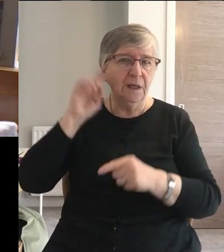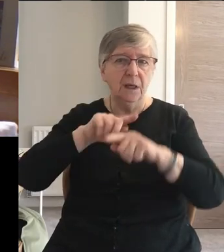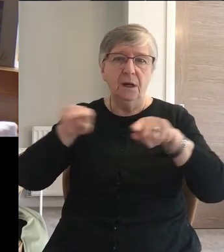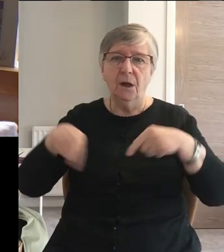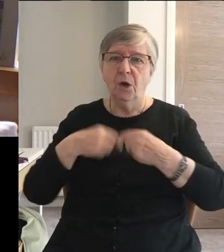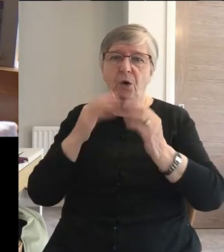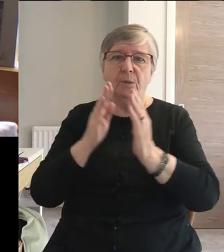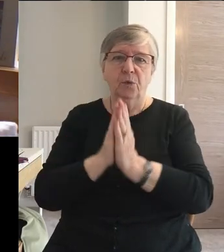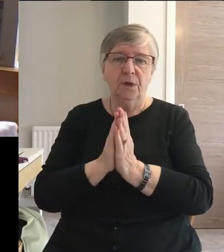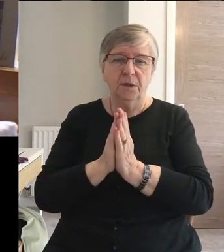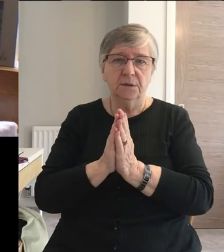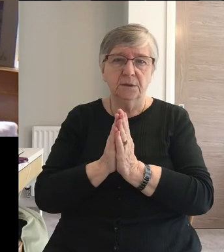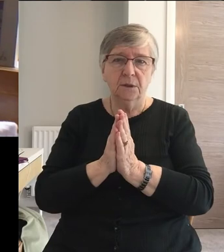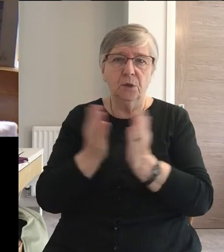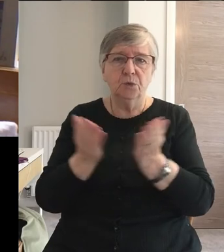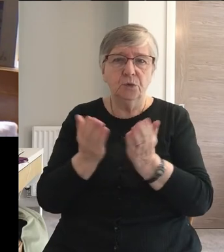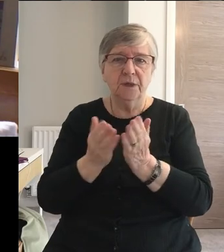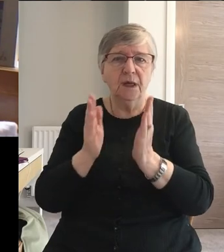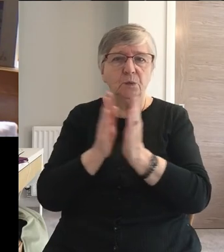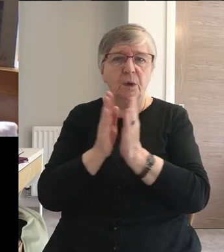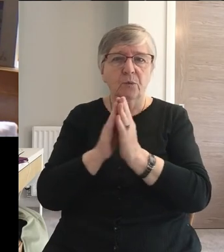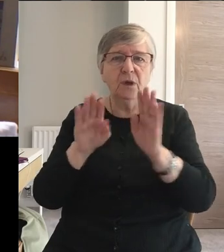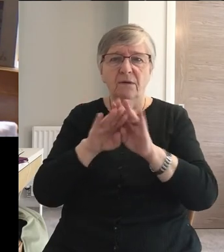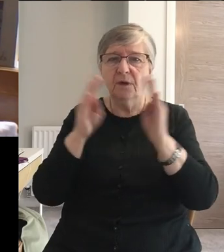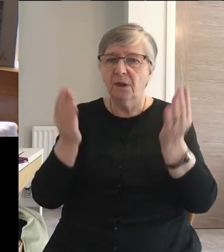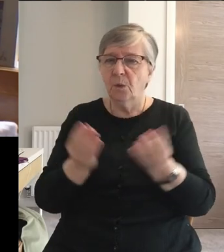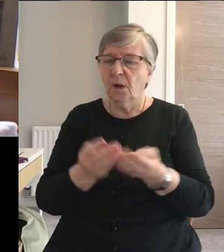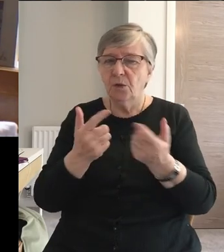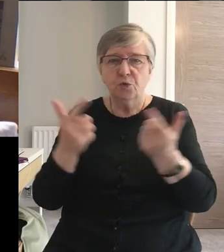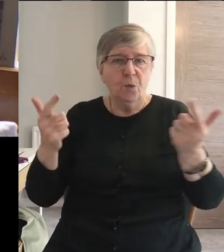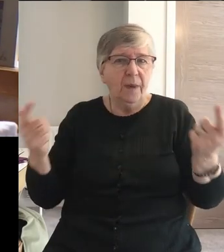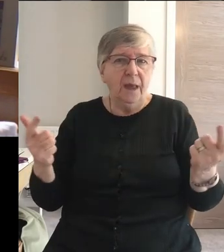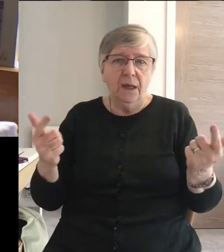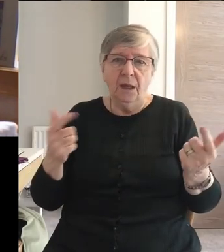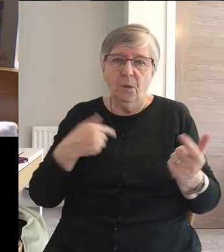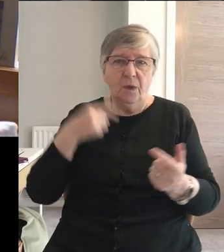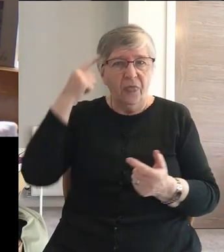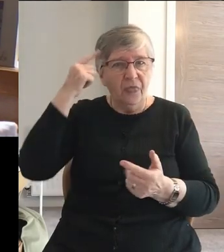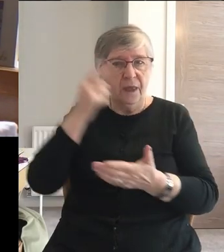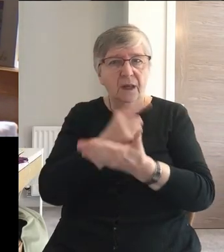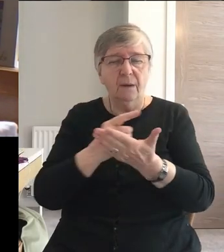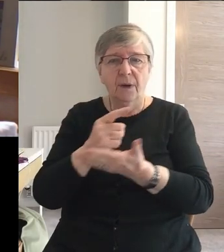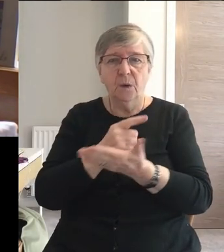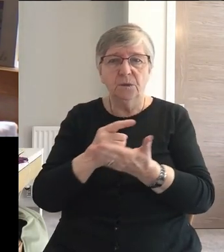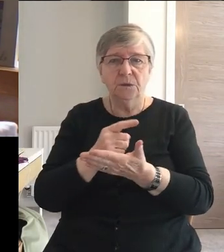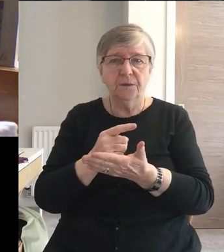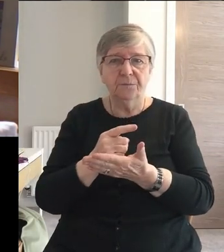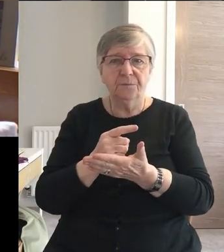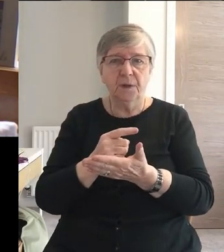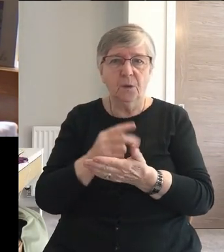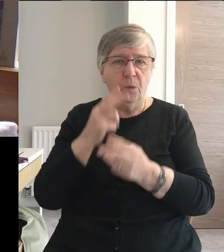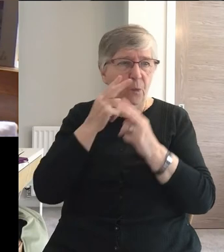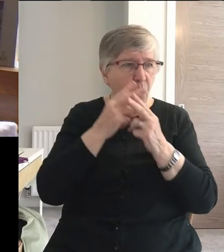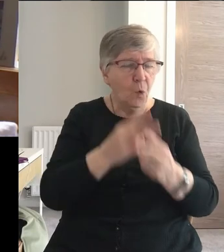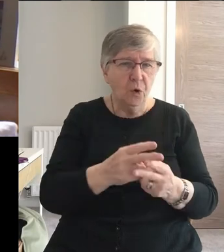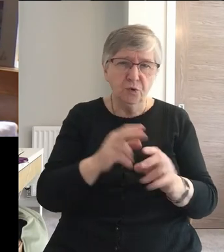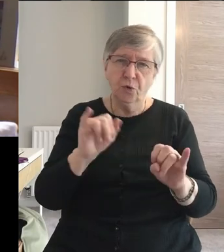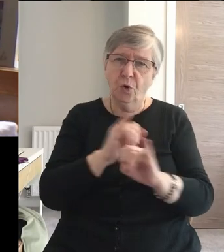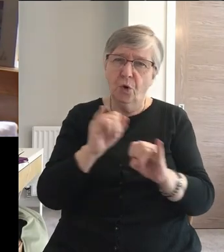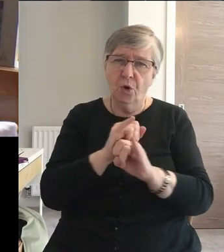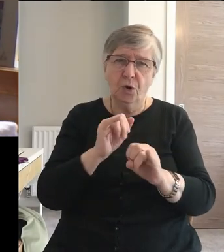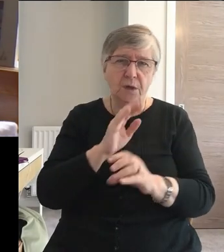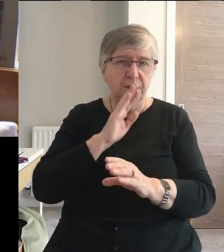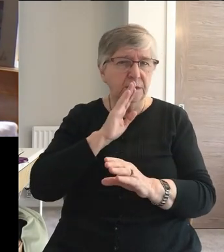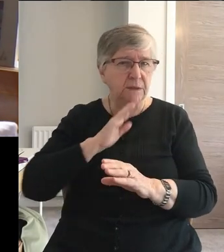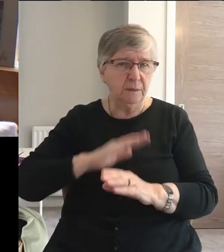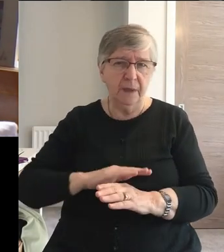Father, today as we pray for your world, there are so many we want to bring before you. We have watched in horror and dismay in